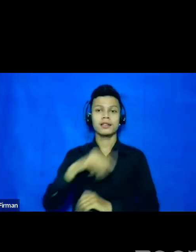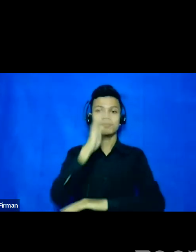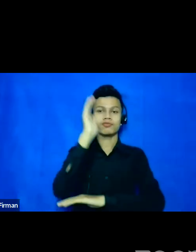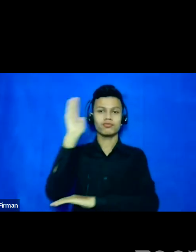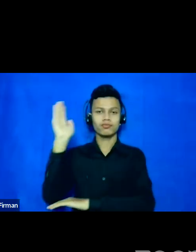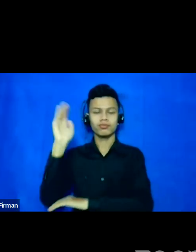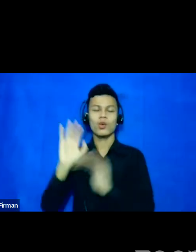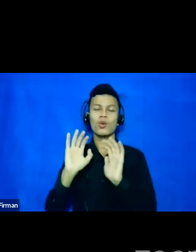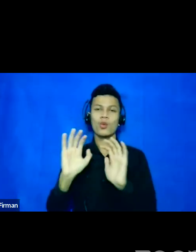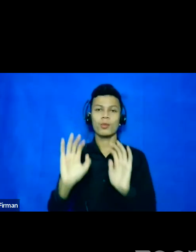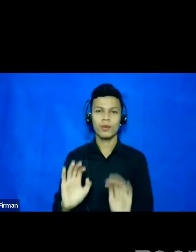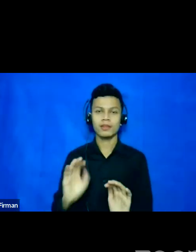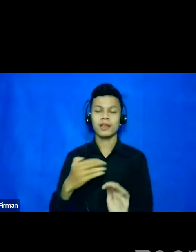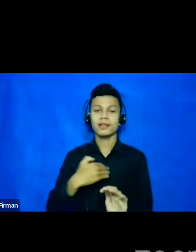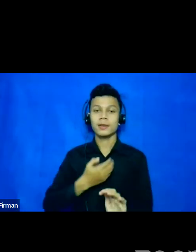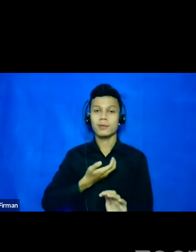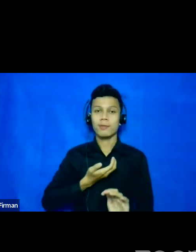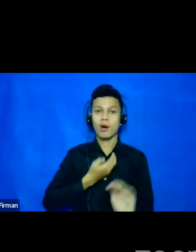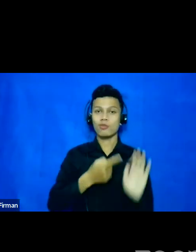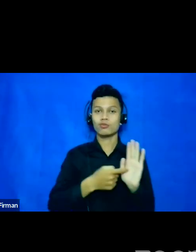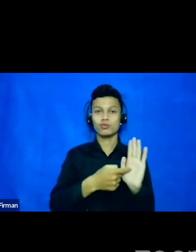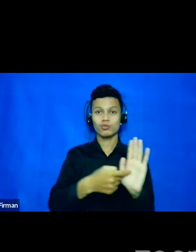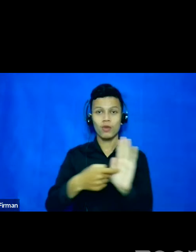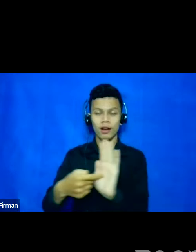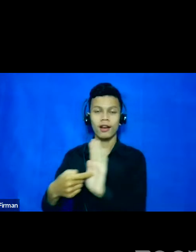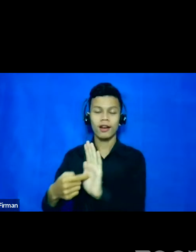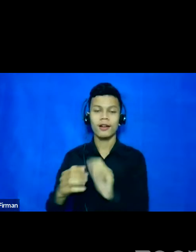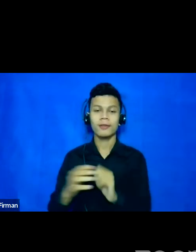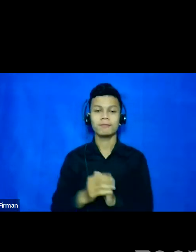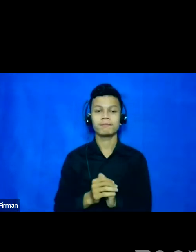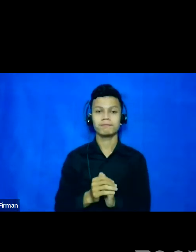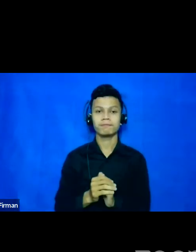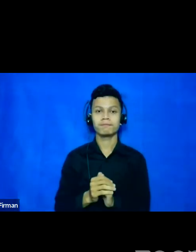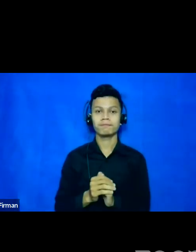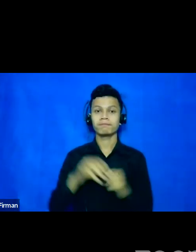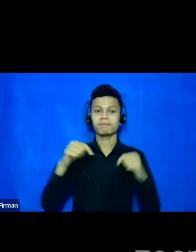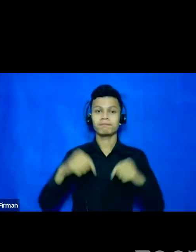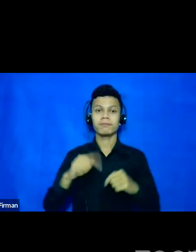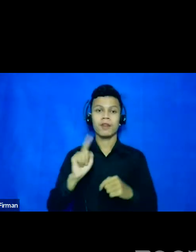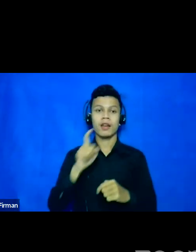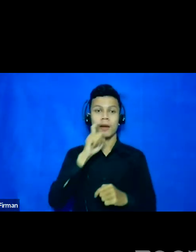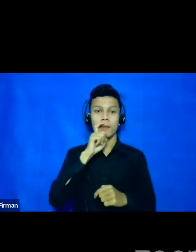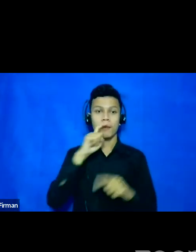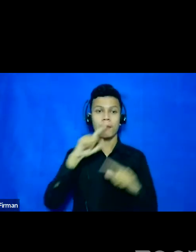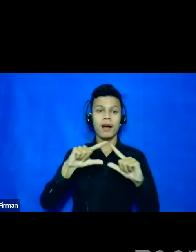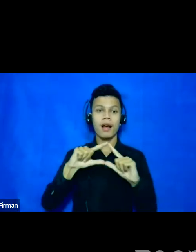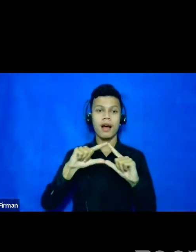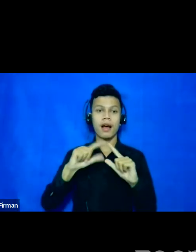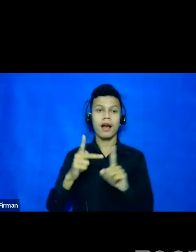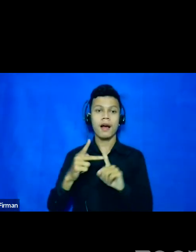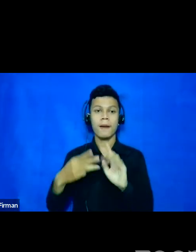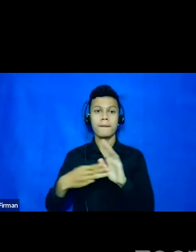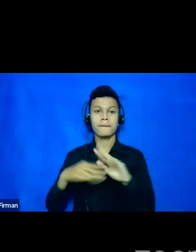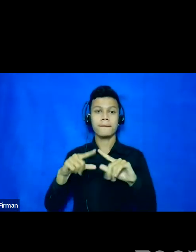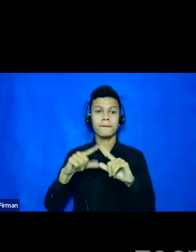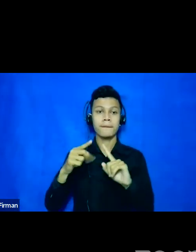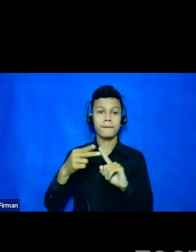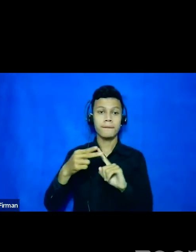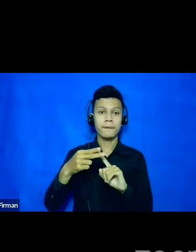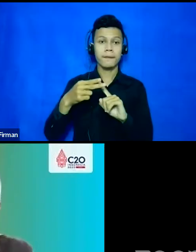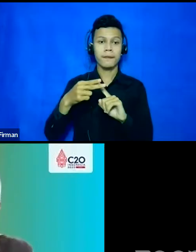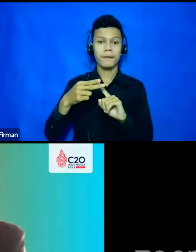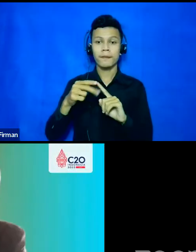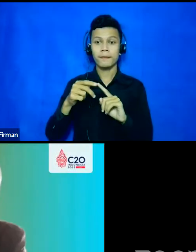by one. Firstly, we have Bapak Ahmad Tuhan, Sherpa of the C20 Indonesia, and also